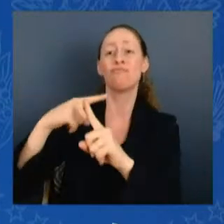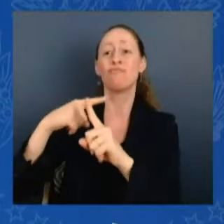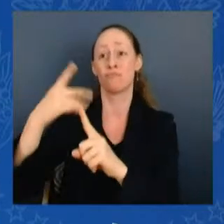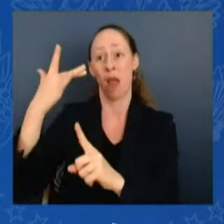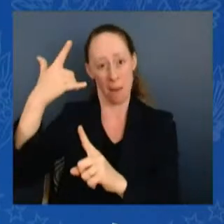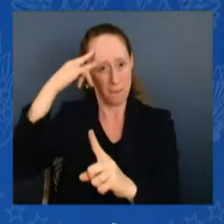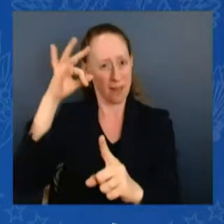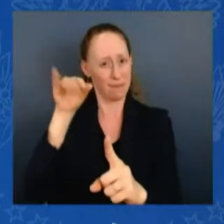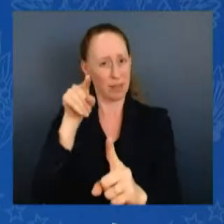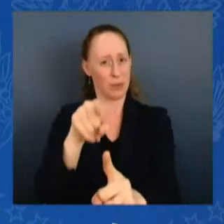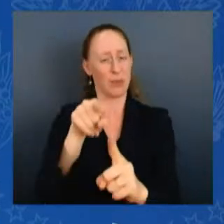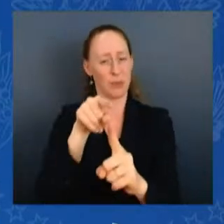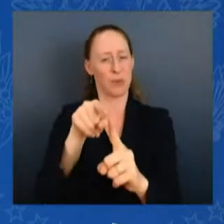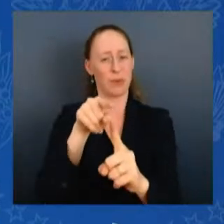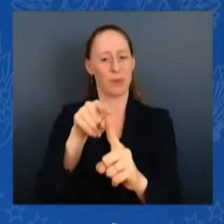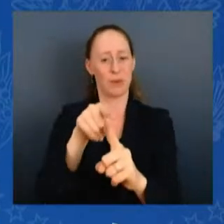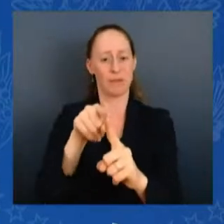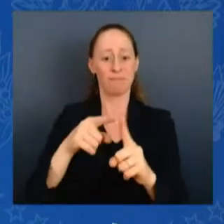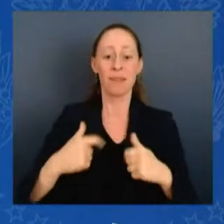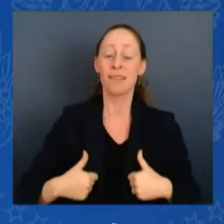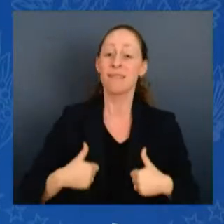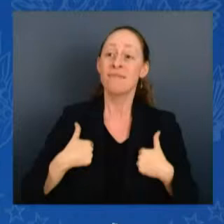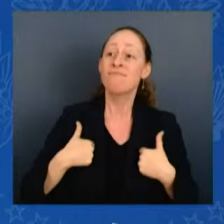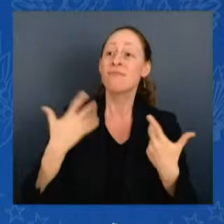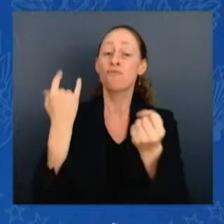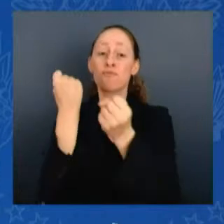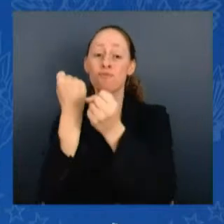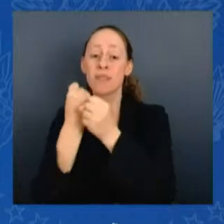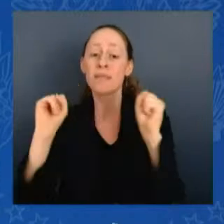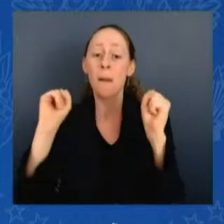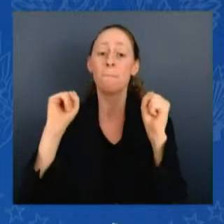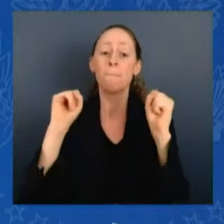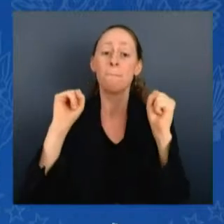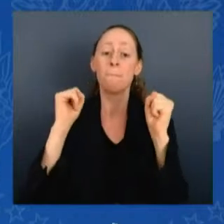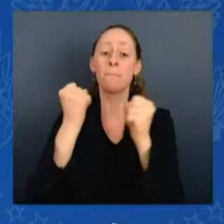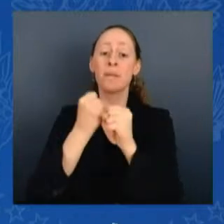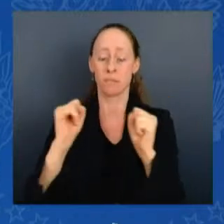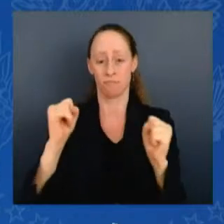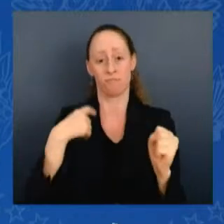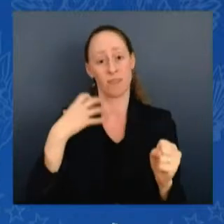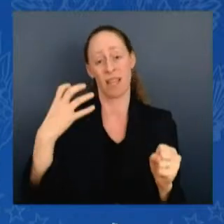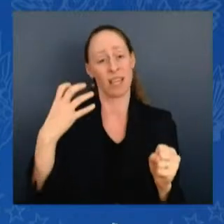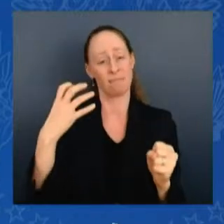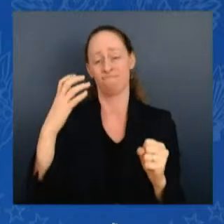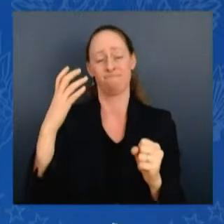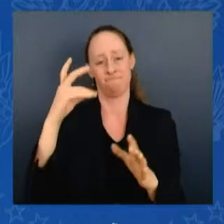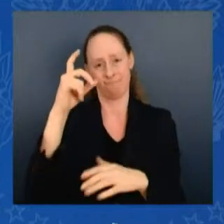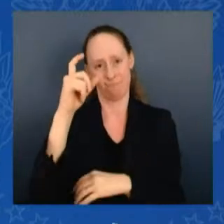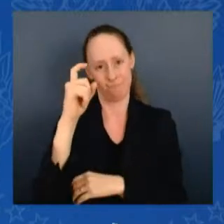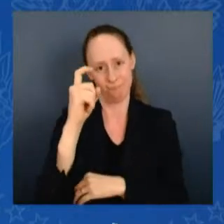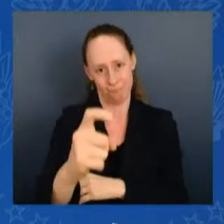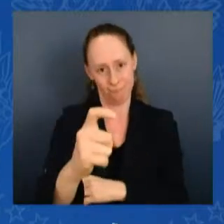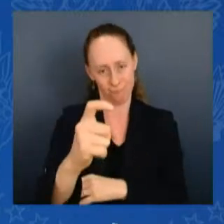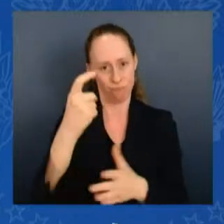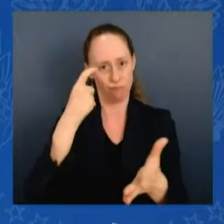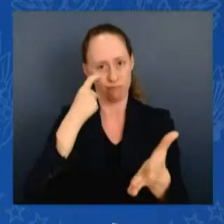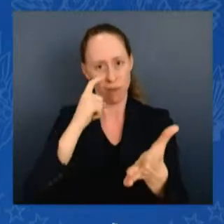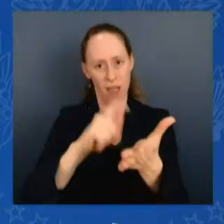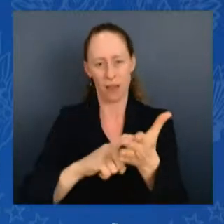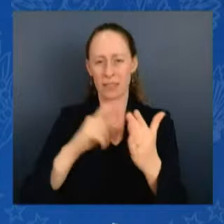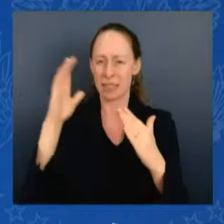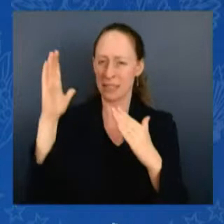reasons, I'm pleased to award you the highest civilian honor the United States can bestow, the Presidential Medal of